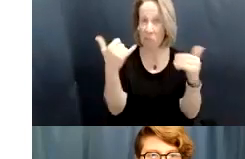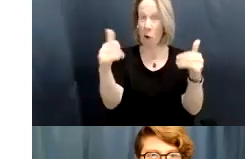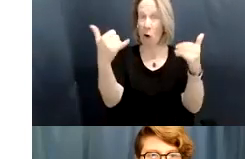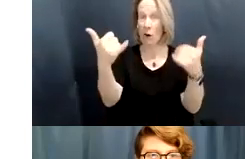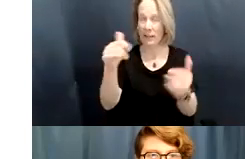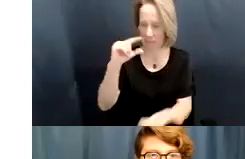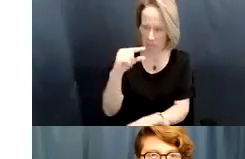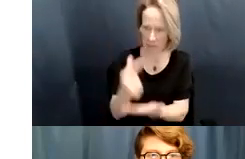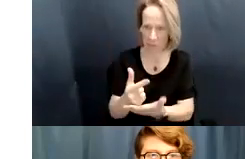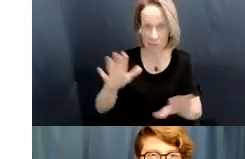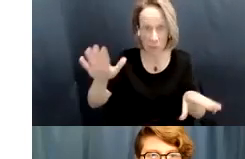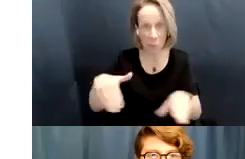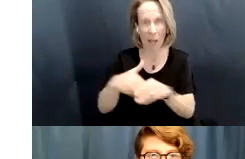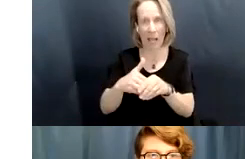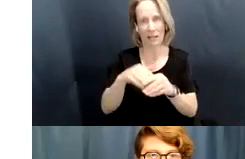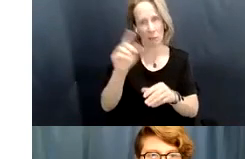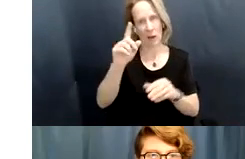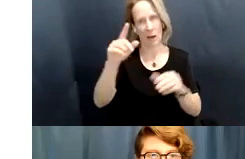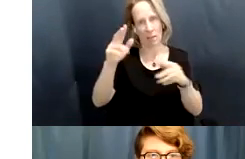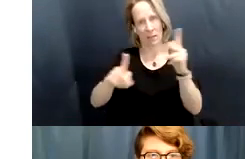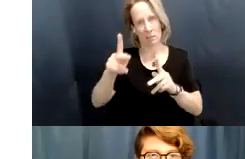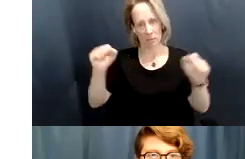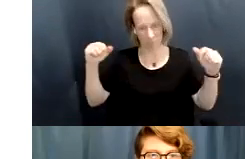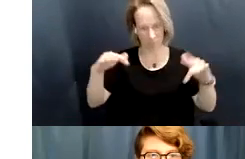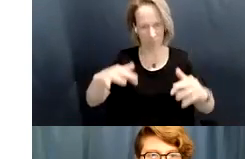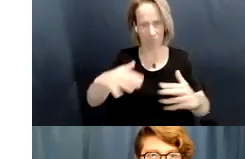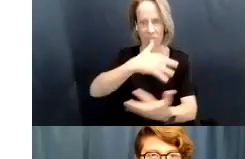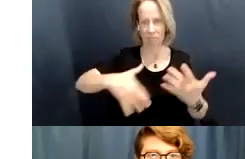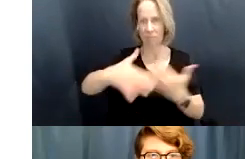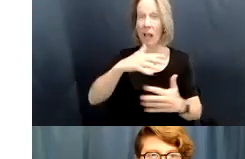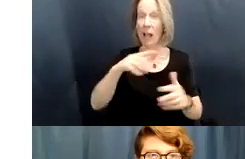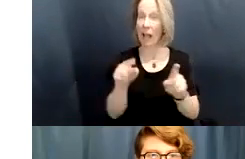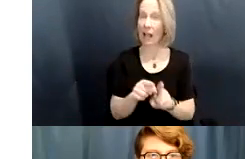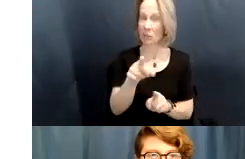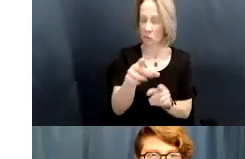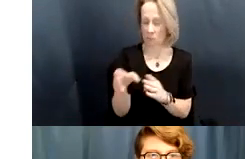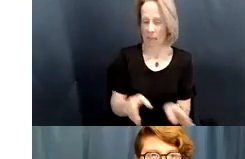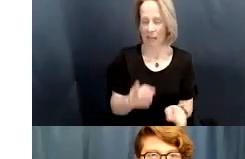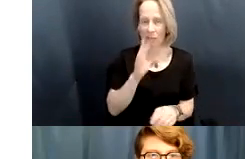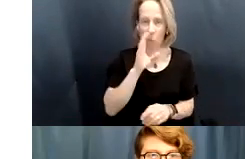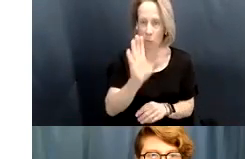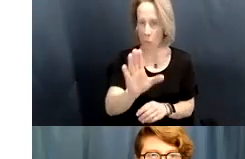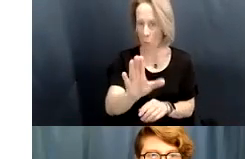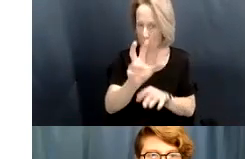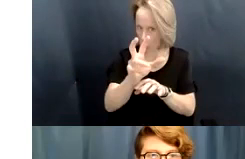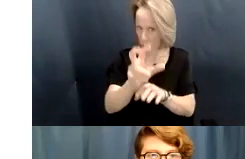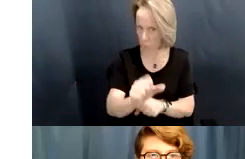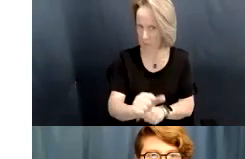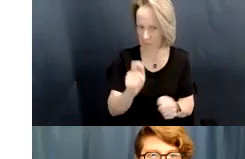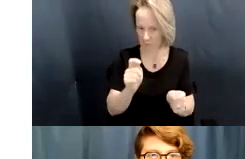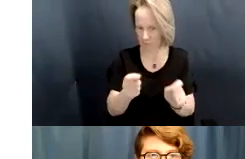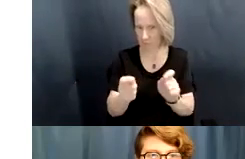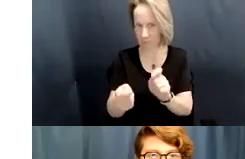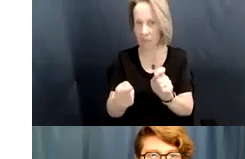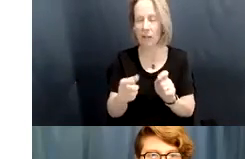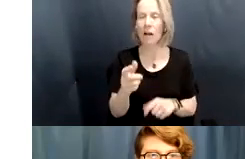weddings. So as you are planning for your own routines and for the survivors' routines, let's make sure that we are